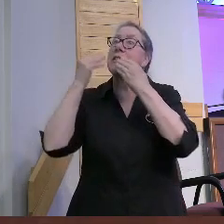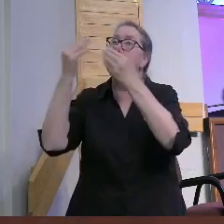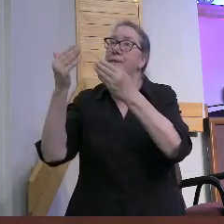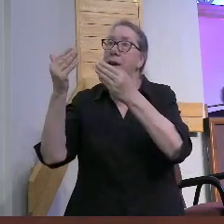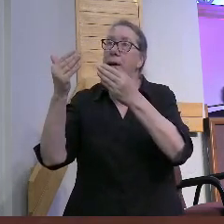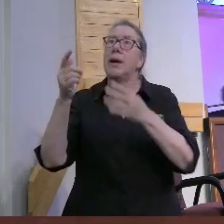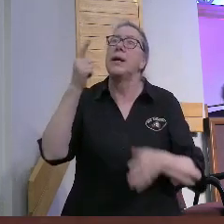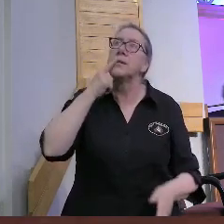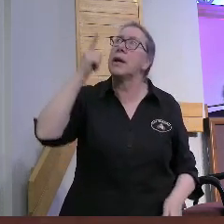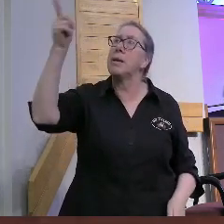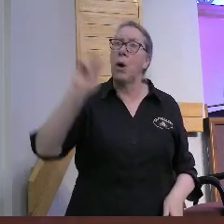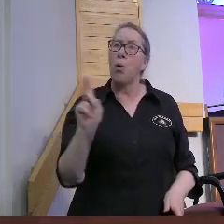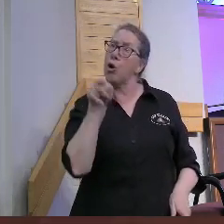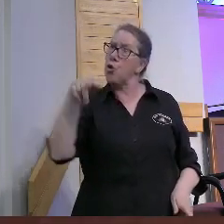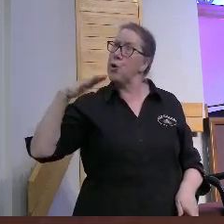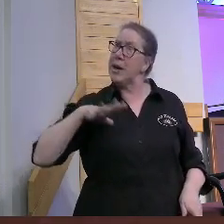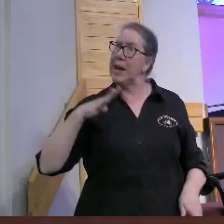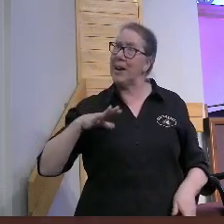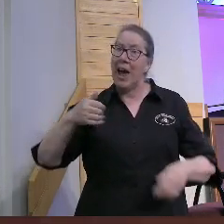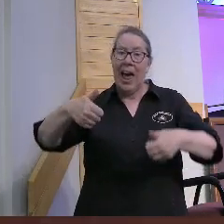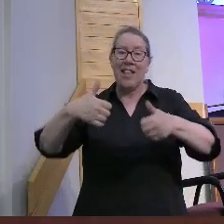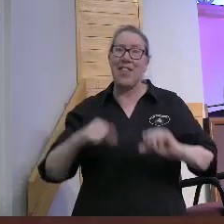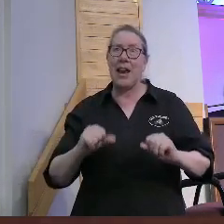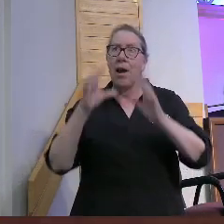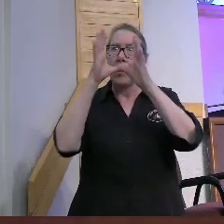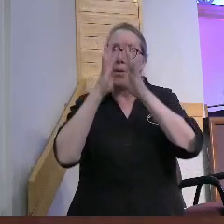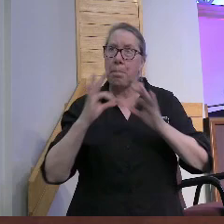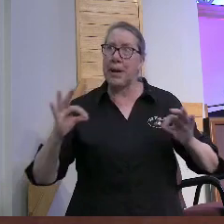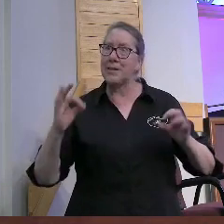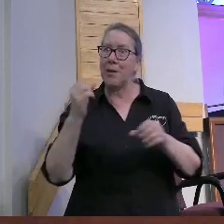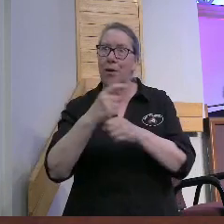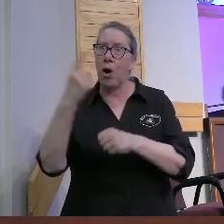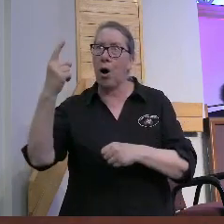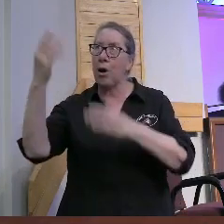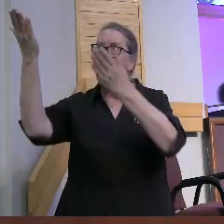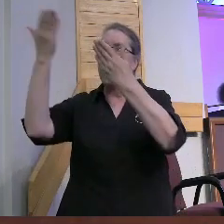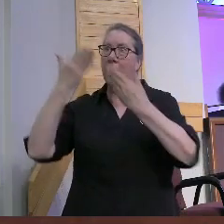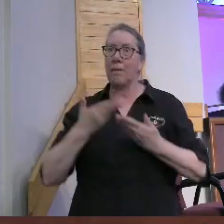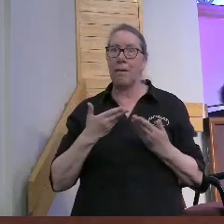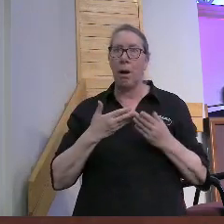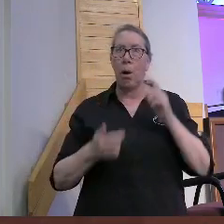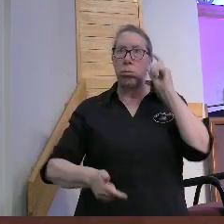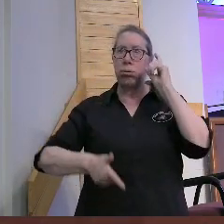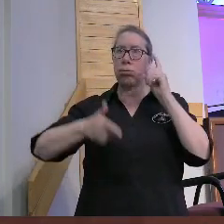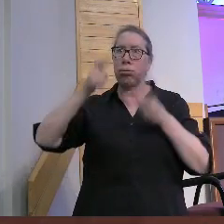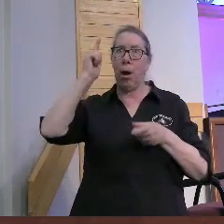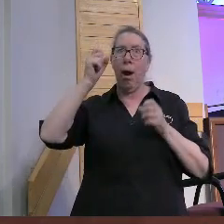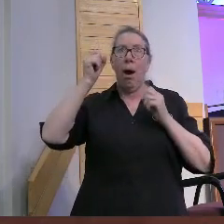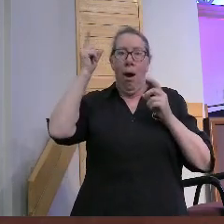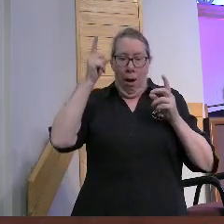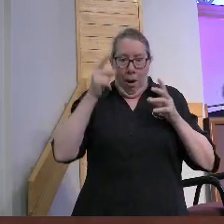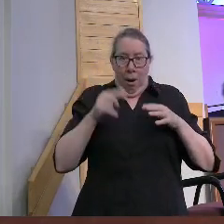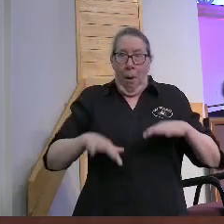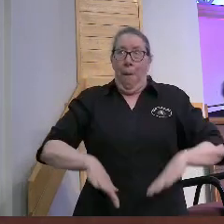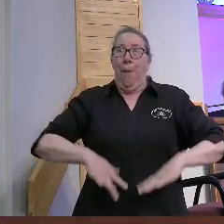unto God. And the peace of God, which surpasses all understanding, will guard your hearts and your minds through Christ